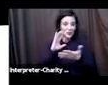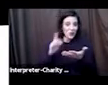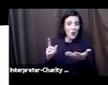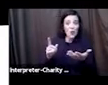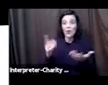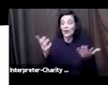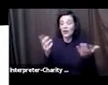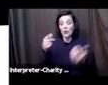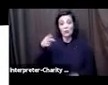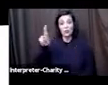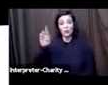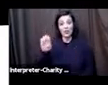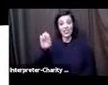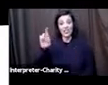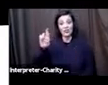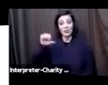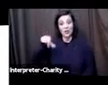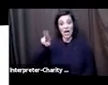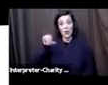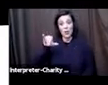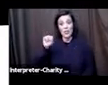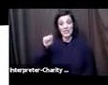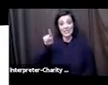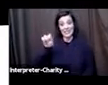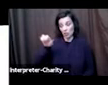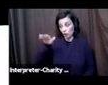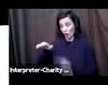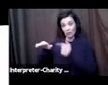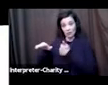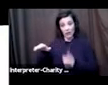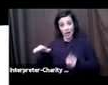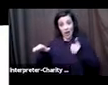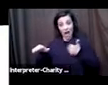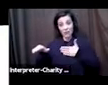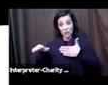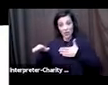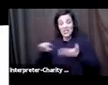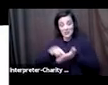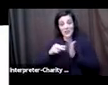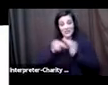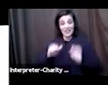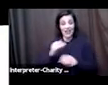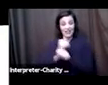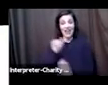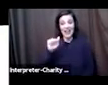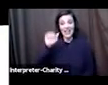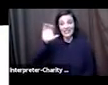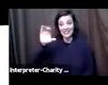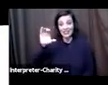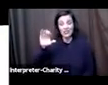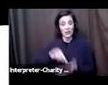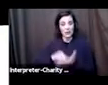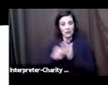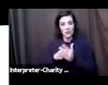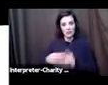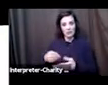any individual is really alive and breathing, then they are going to be eligible for AAC. So there's really no skills that need to